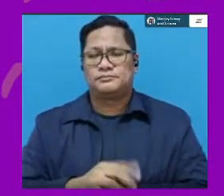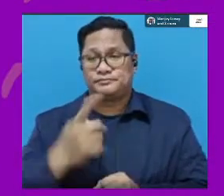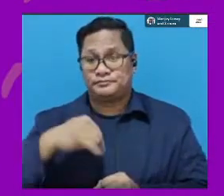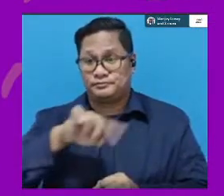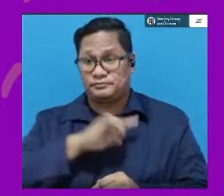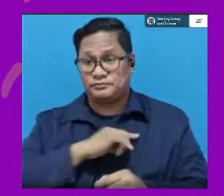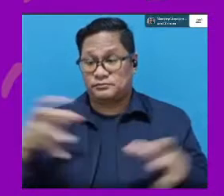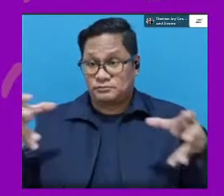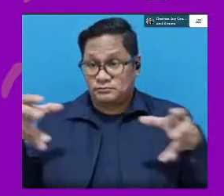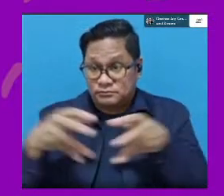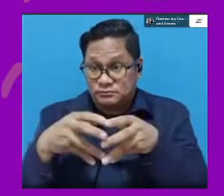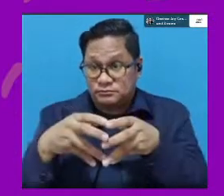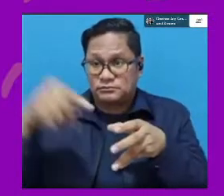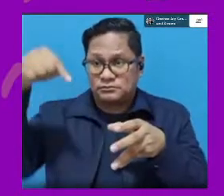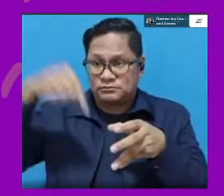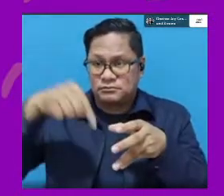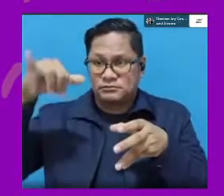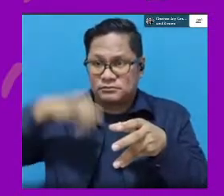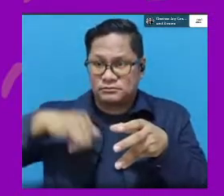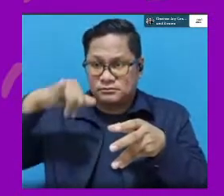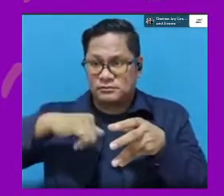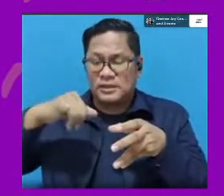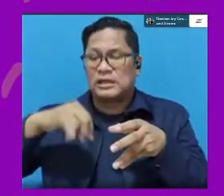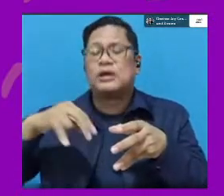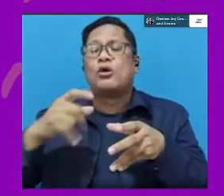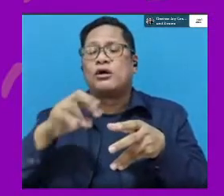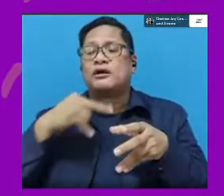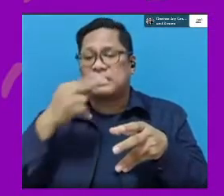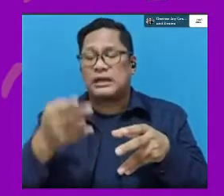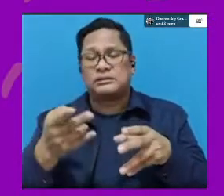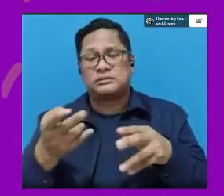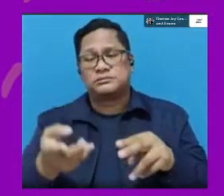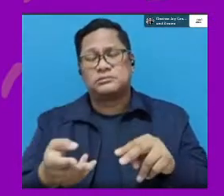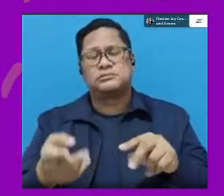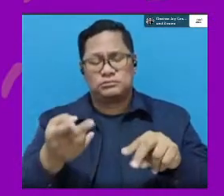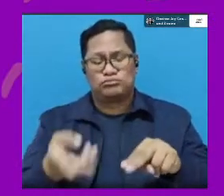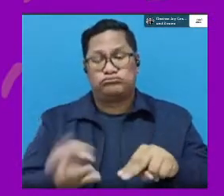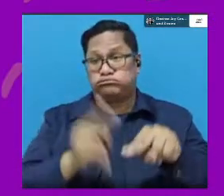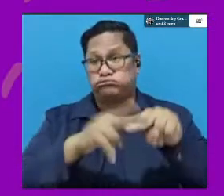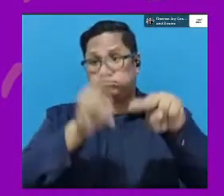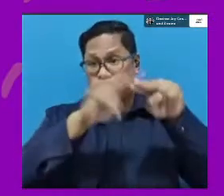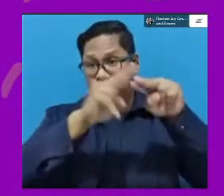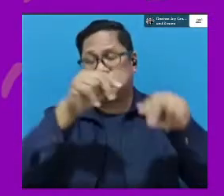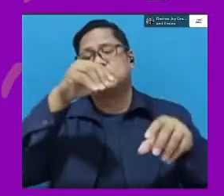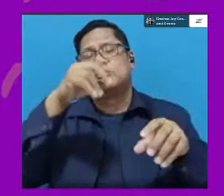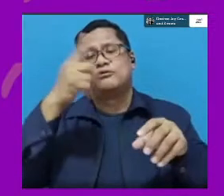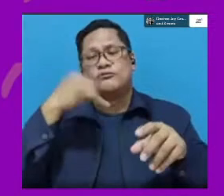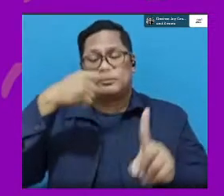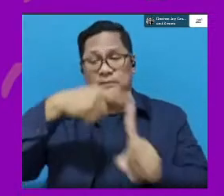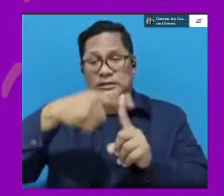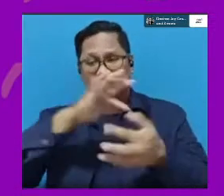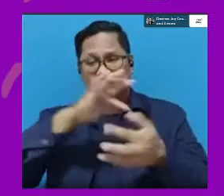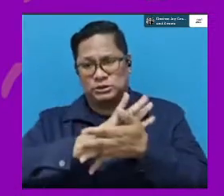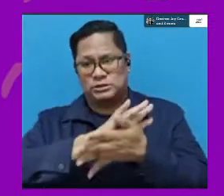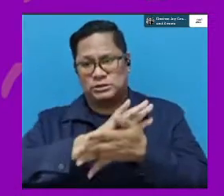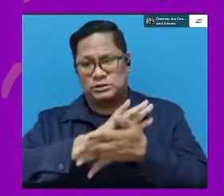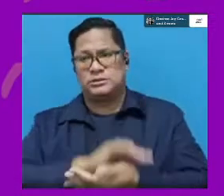containment centers will not be overwhelmed by the number of positive cases. Next slide, please.